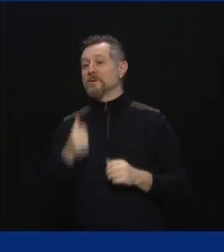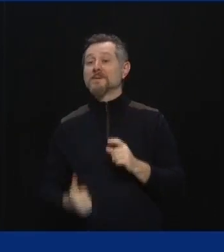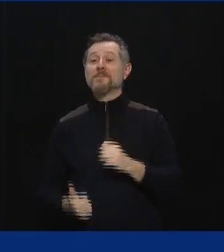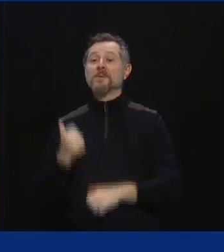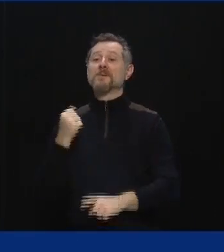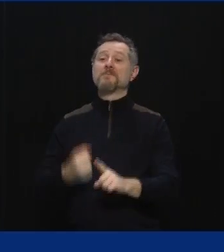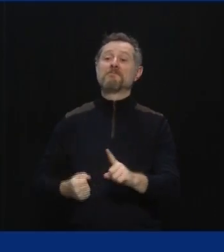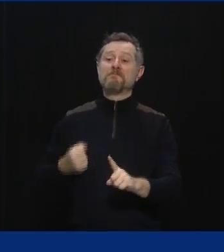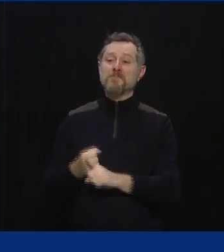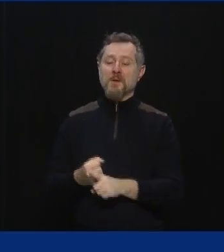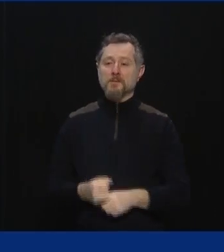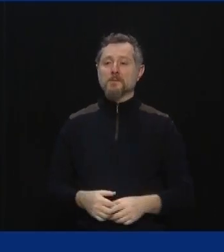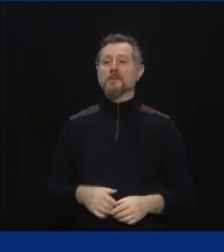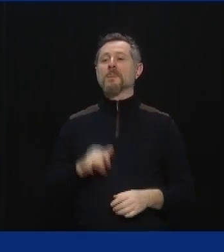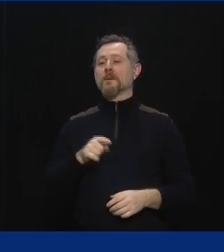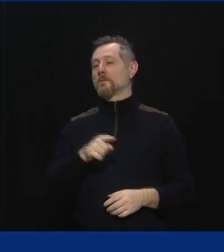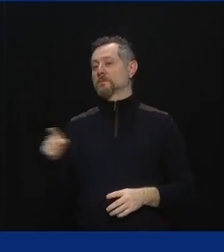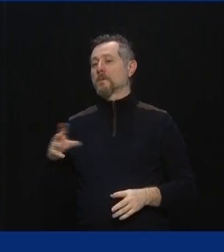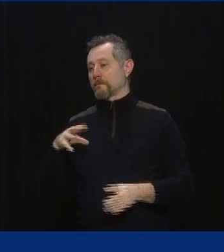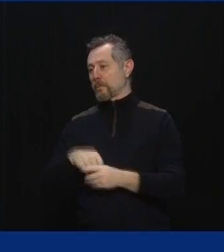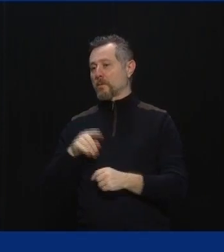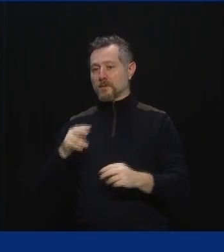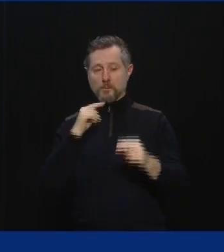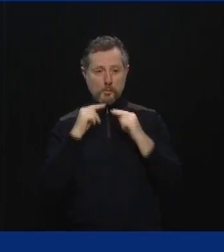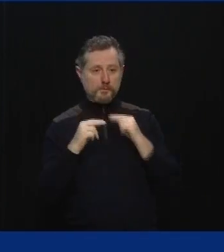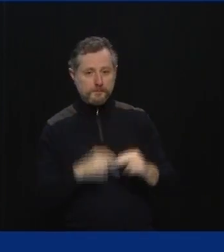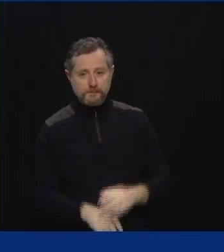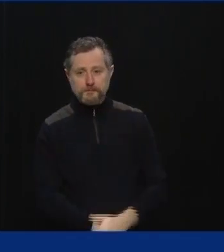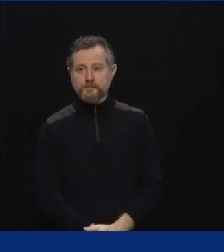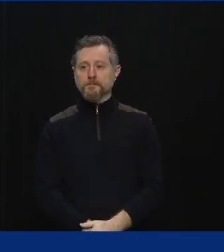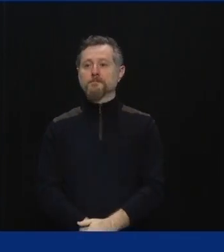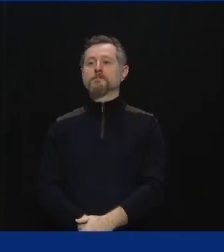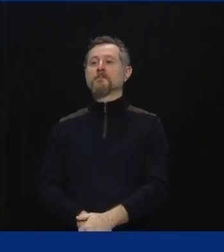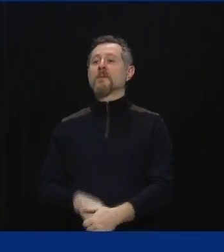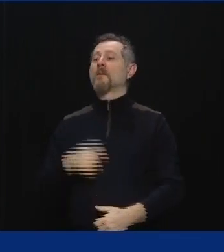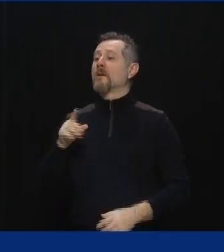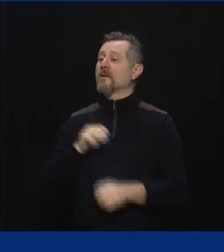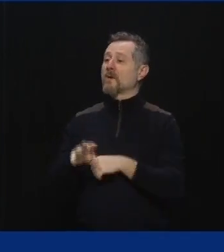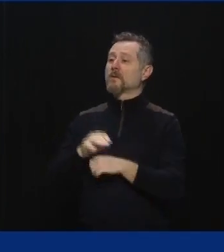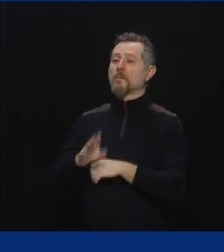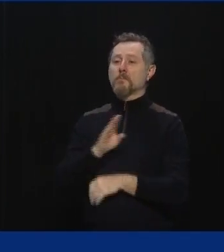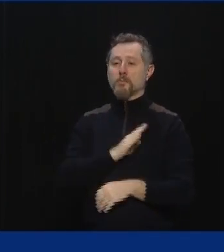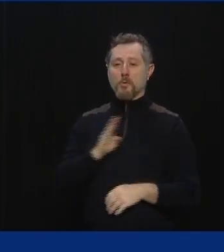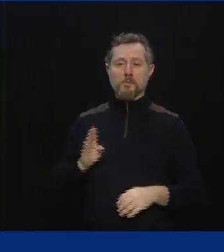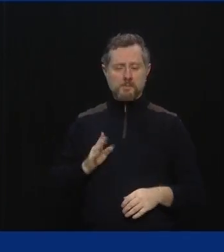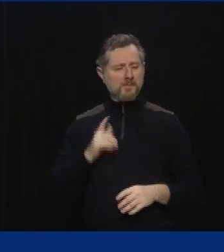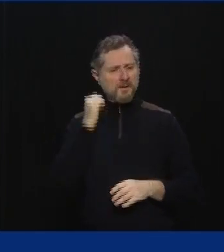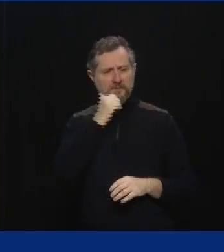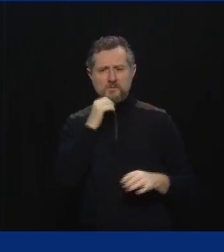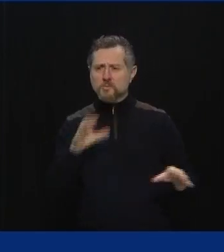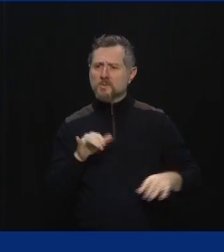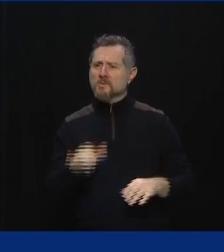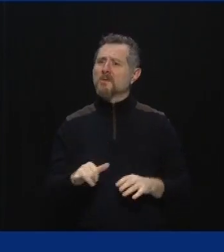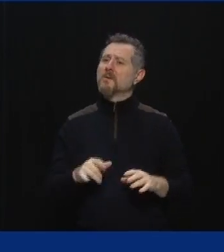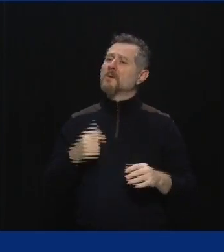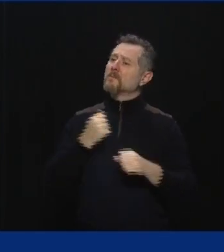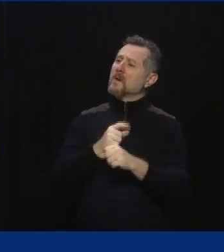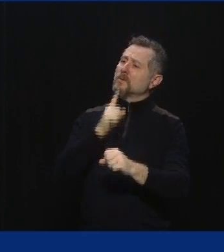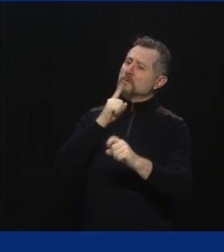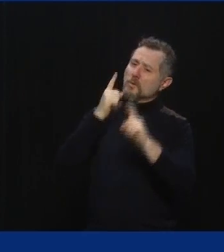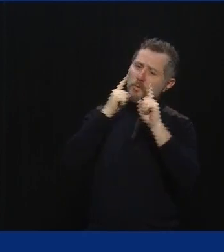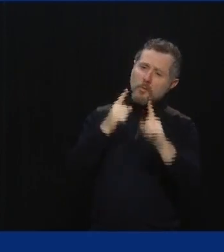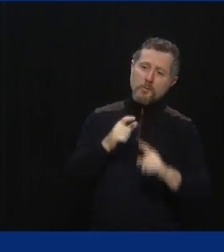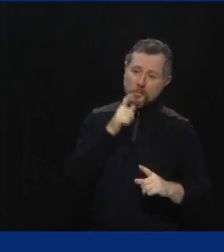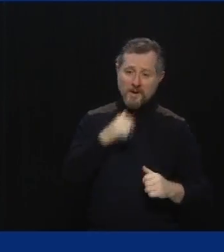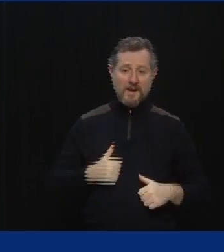are the ones at the table, and that's what the advisory board does every day. fight to ensure that although we're most